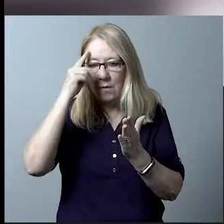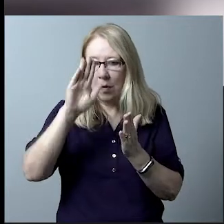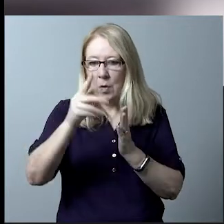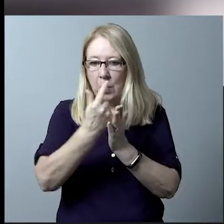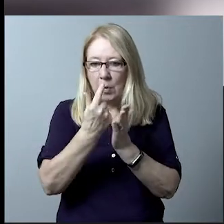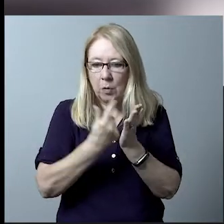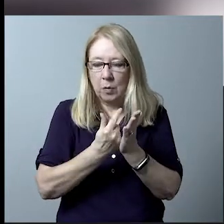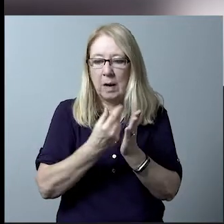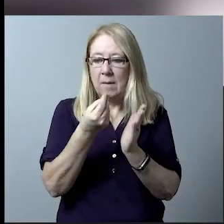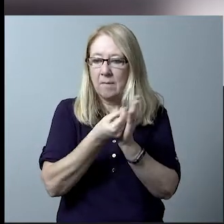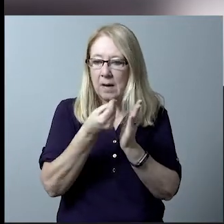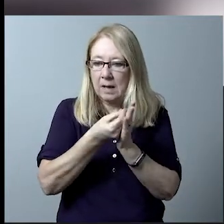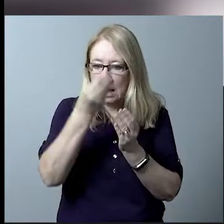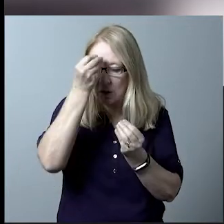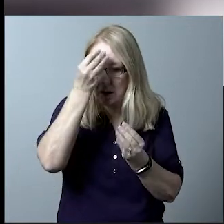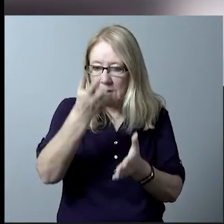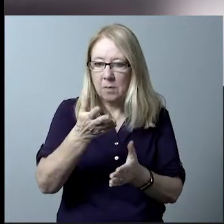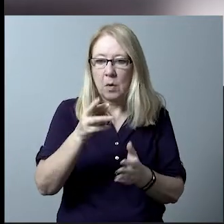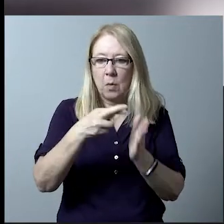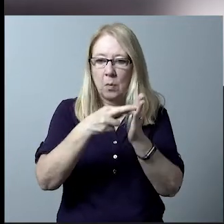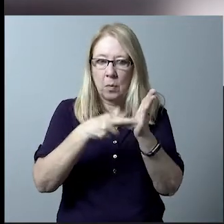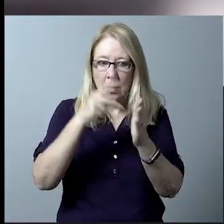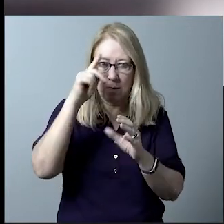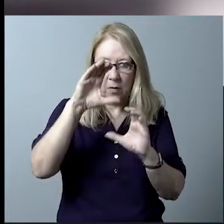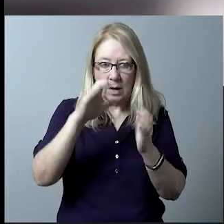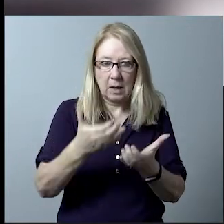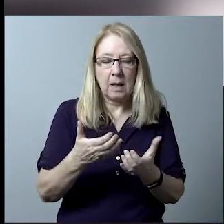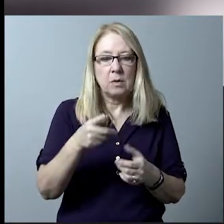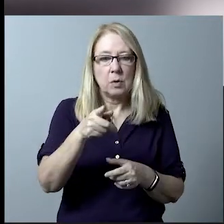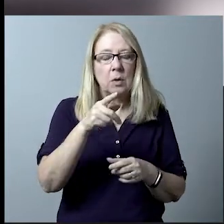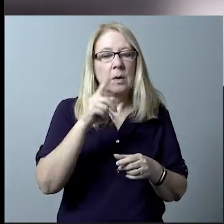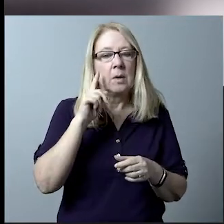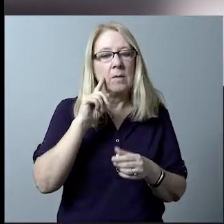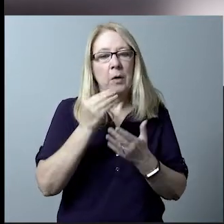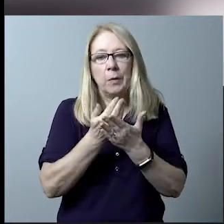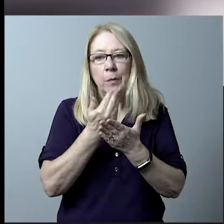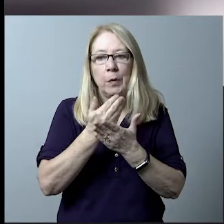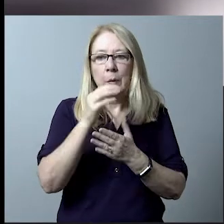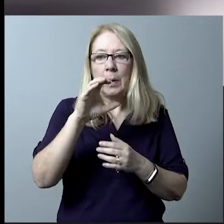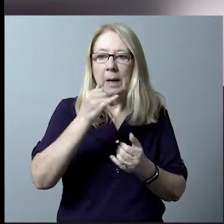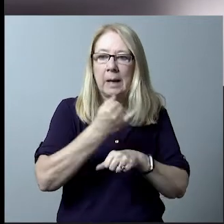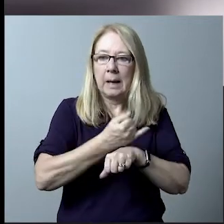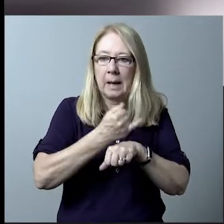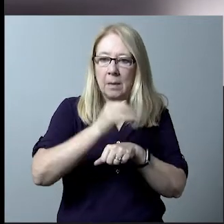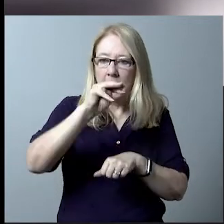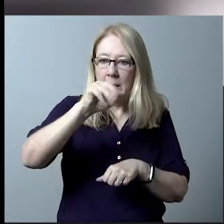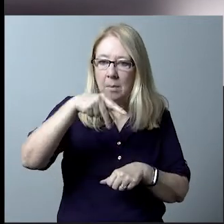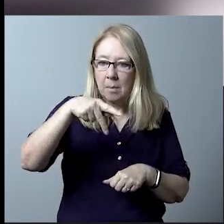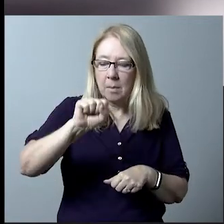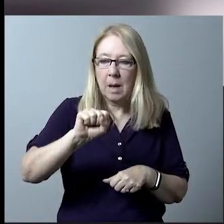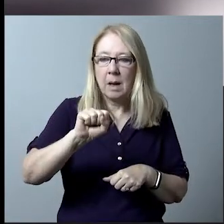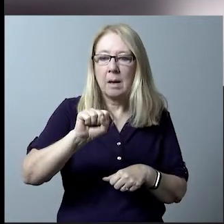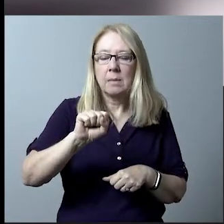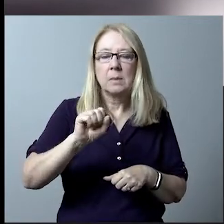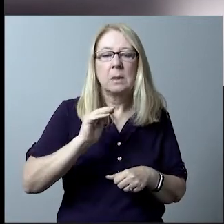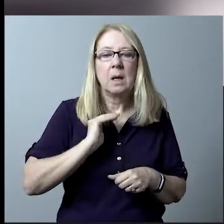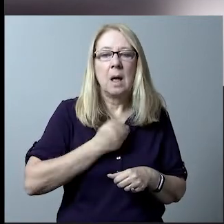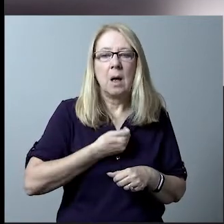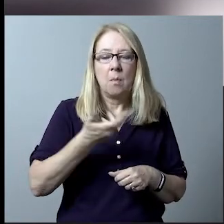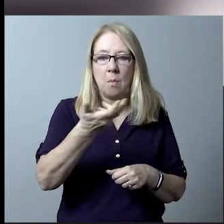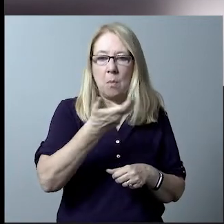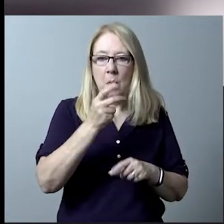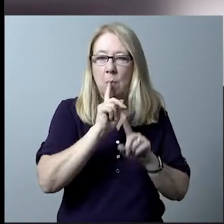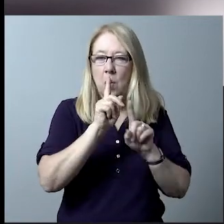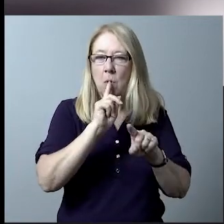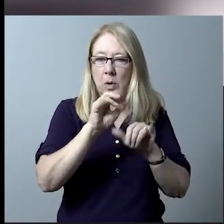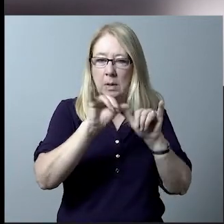to view grades, access financial information, register for classes, view campus maps, access our